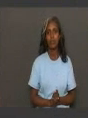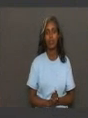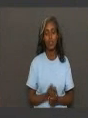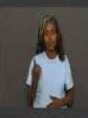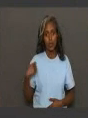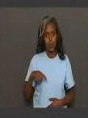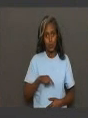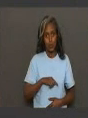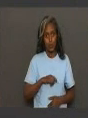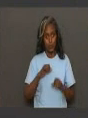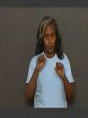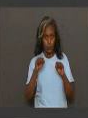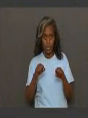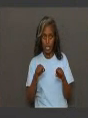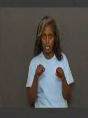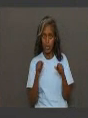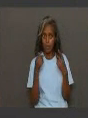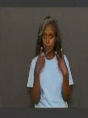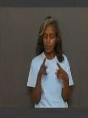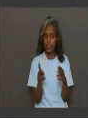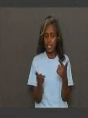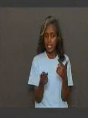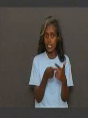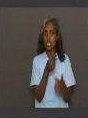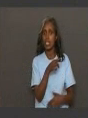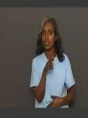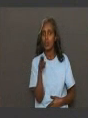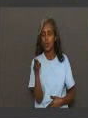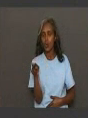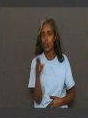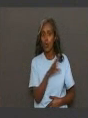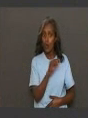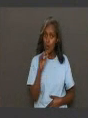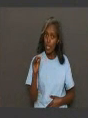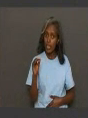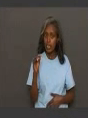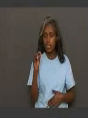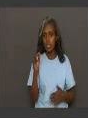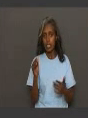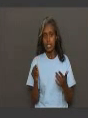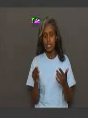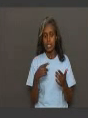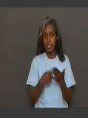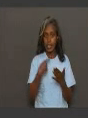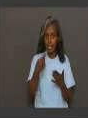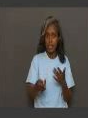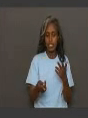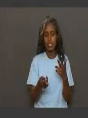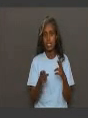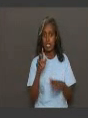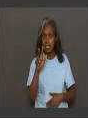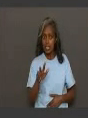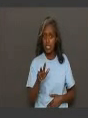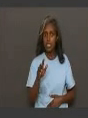We can pivot the second row and turn the 3 into